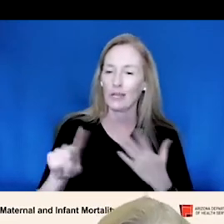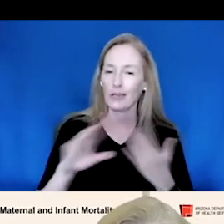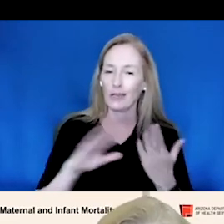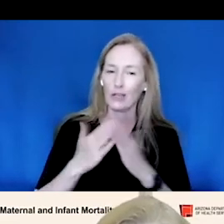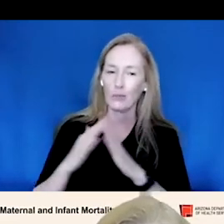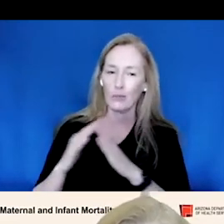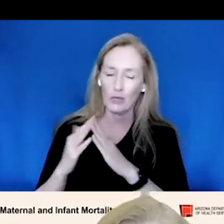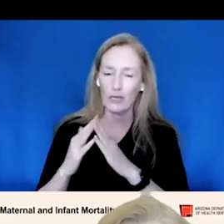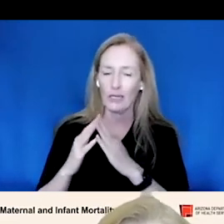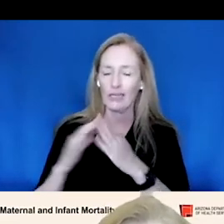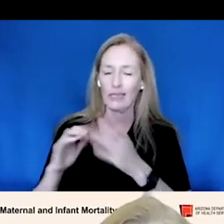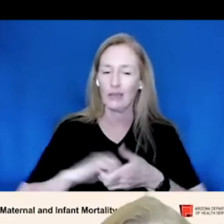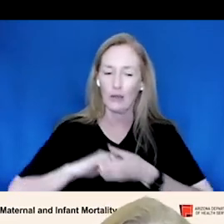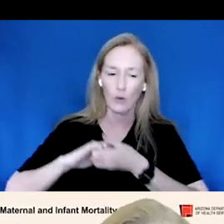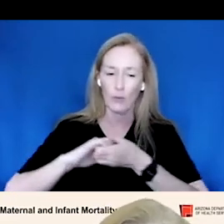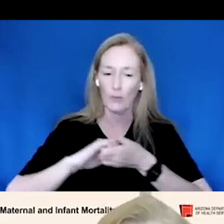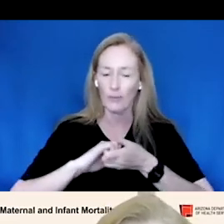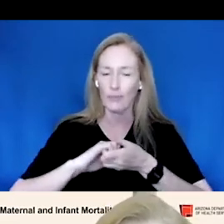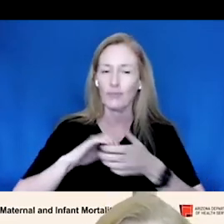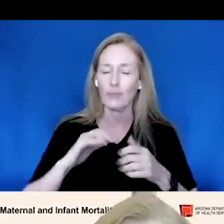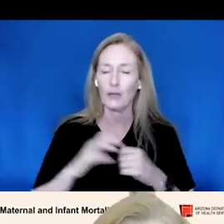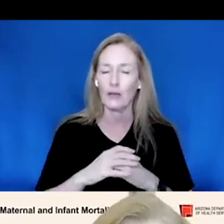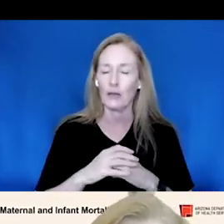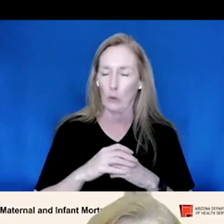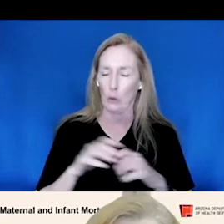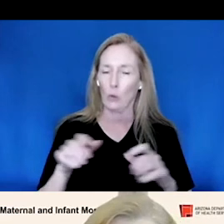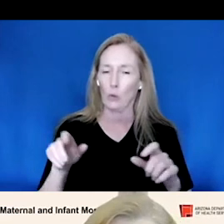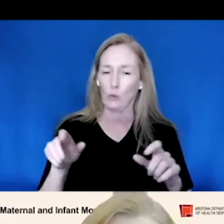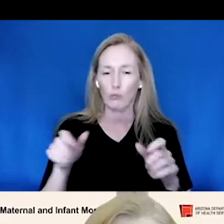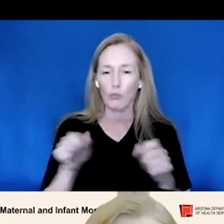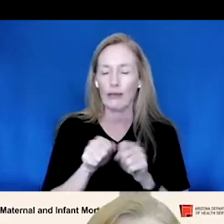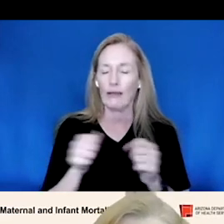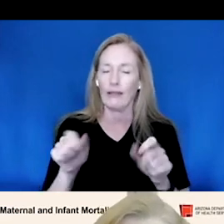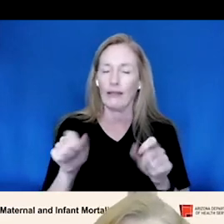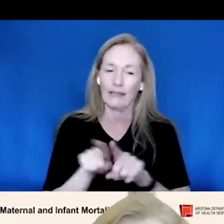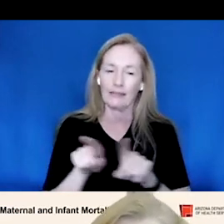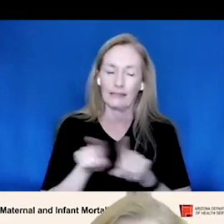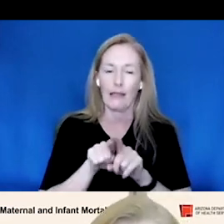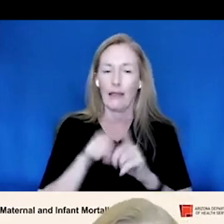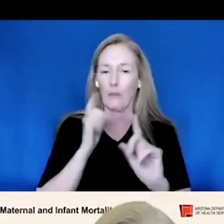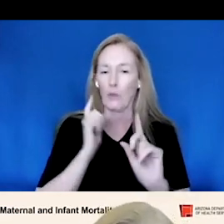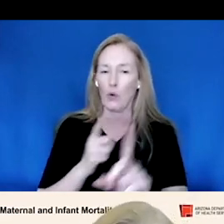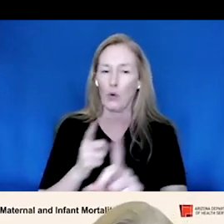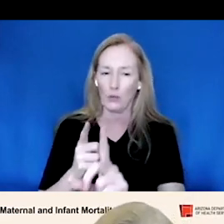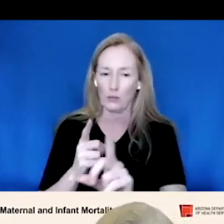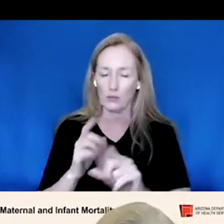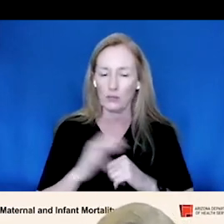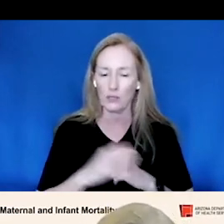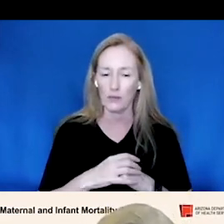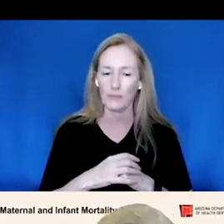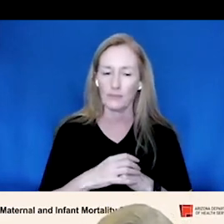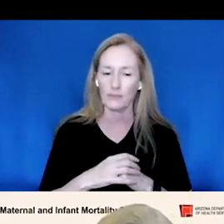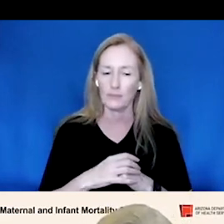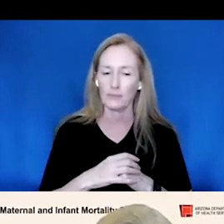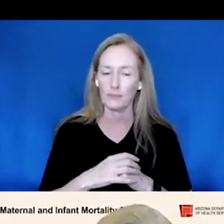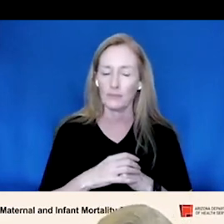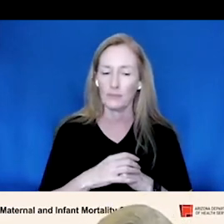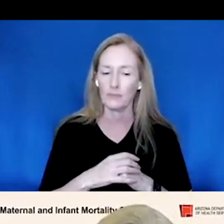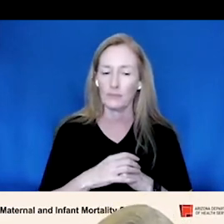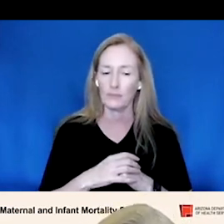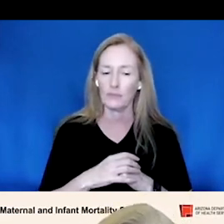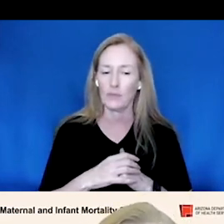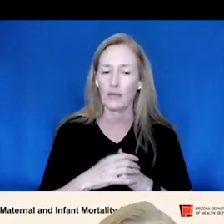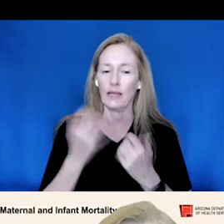that have the same goals that you have. Interesting enough, the Safe Sleep came from our medical examiner's